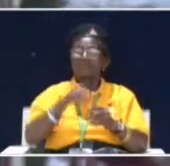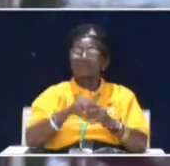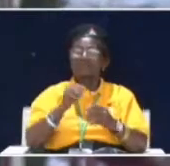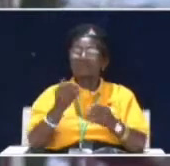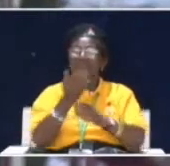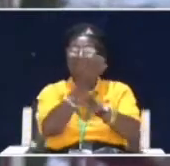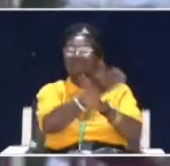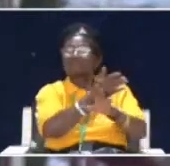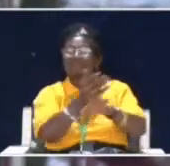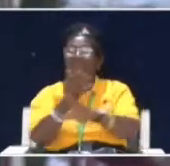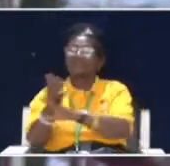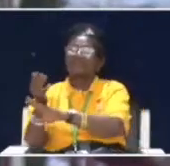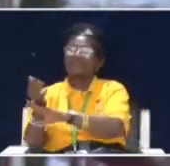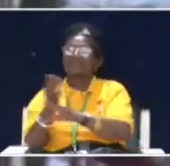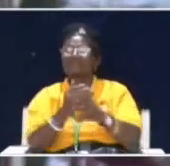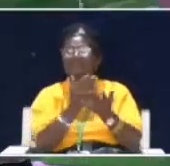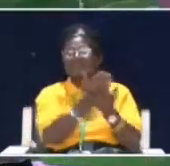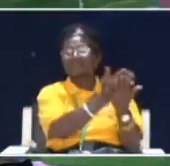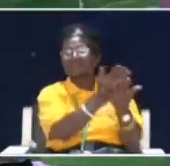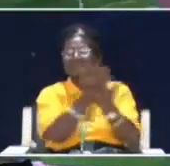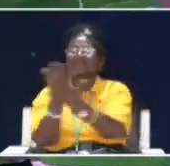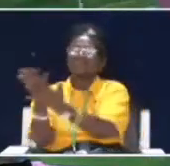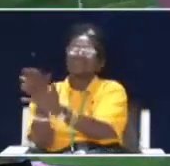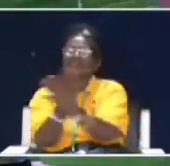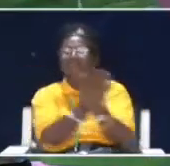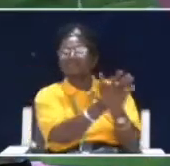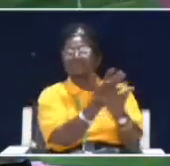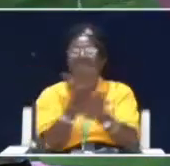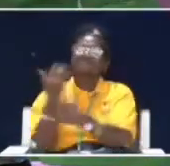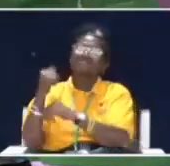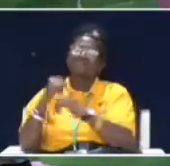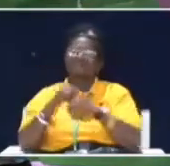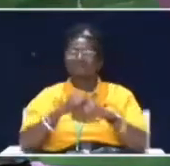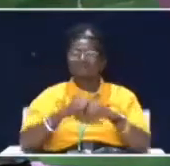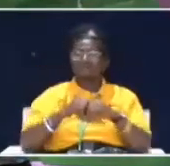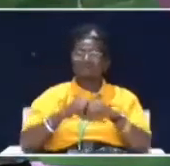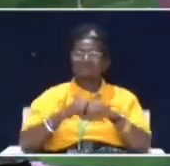to wa leyin o tun di eni o tun di ero ewon.